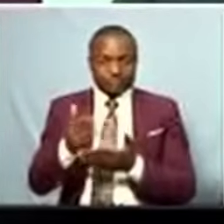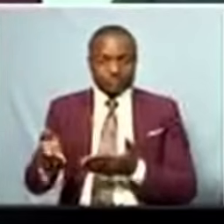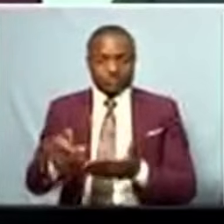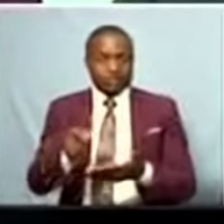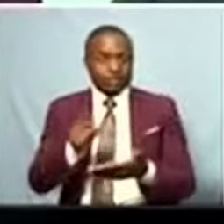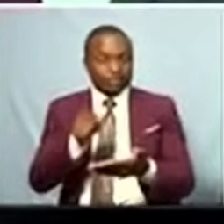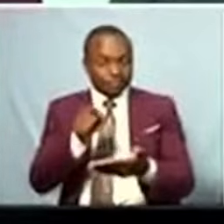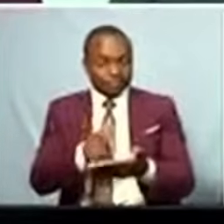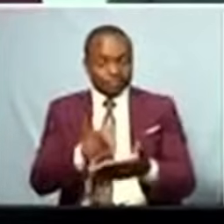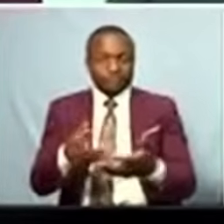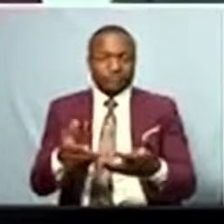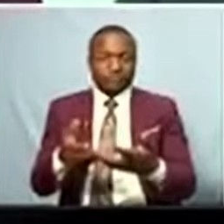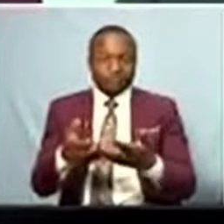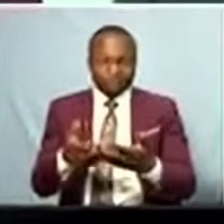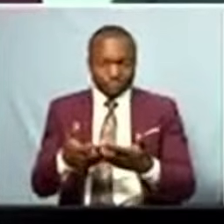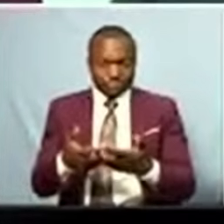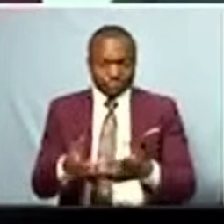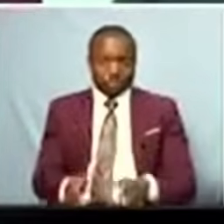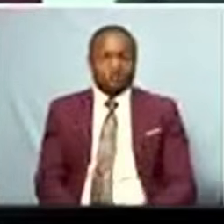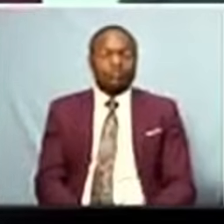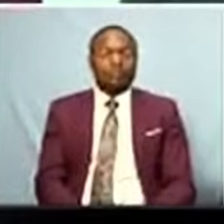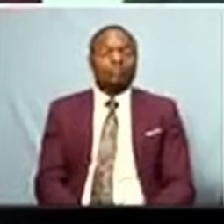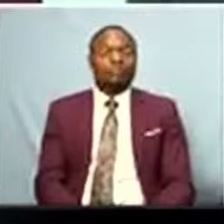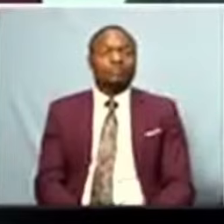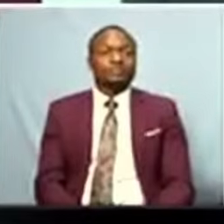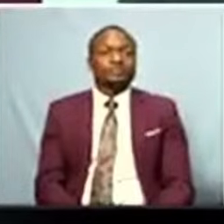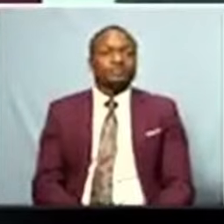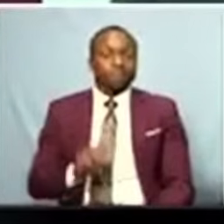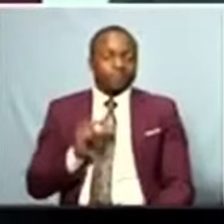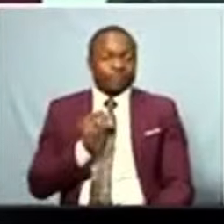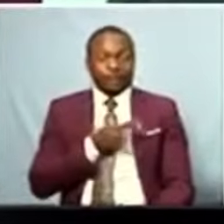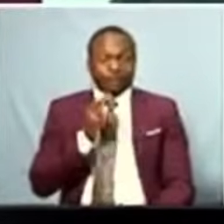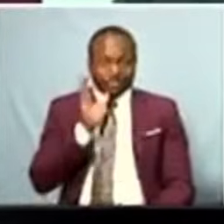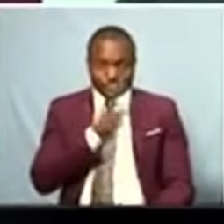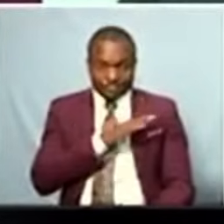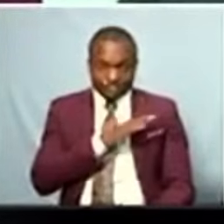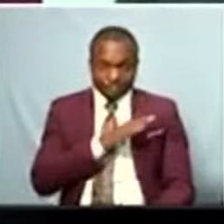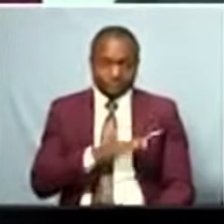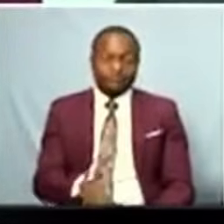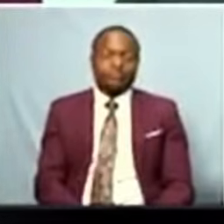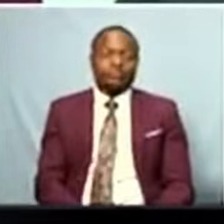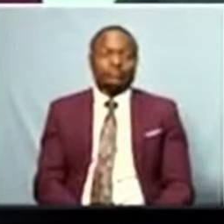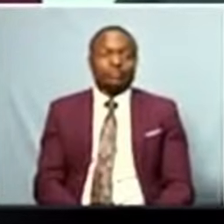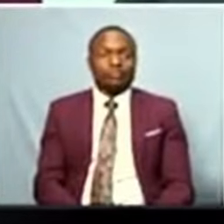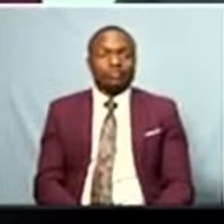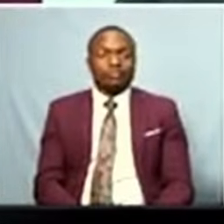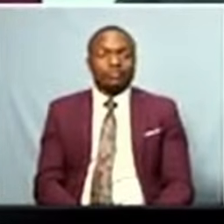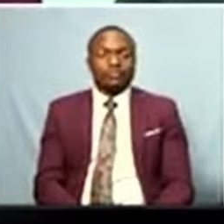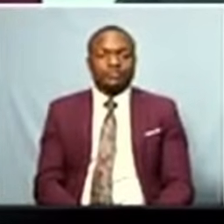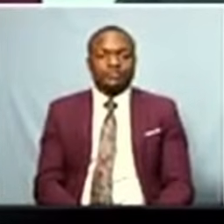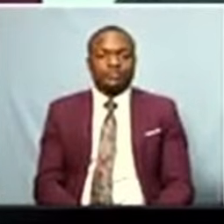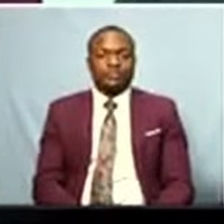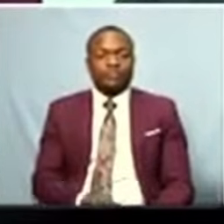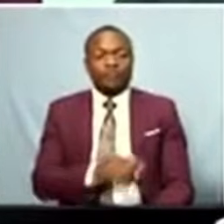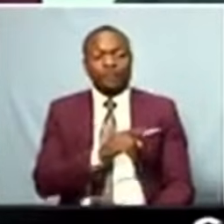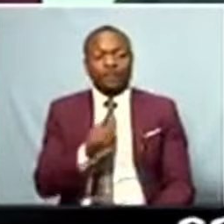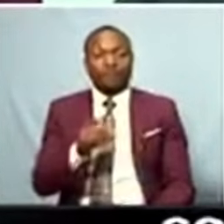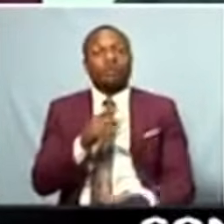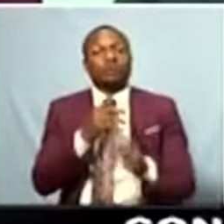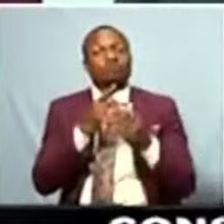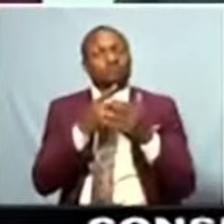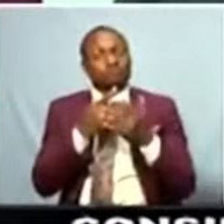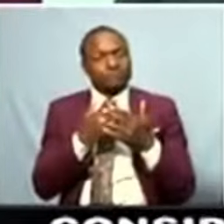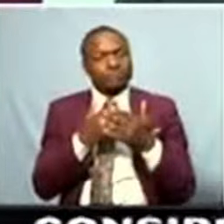this detector. We did just that, and we had to wait for